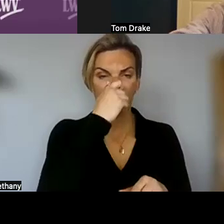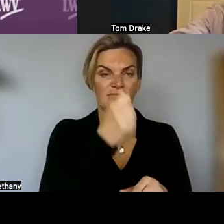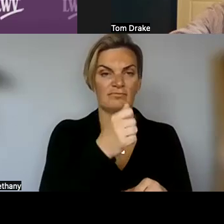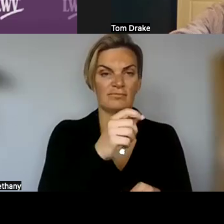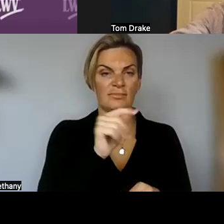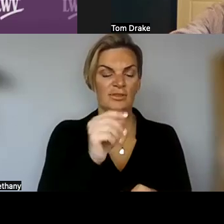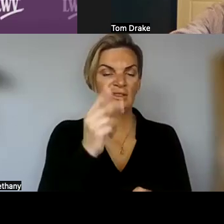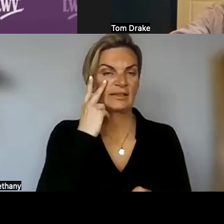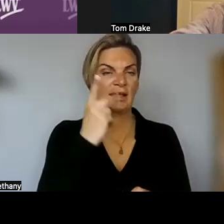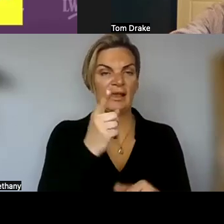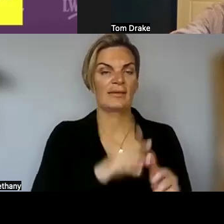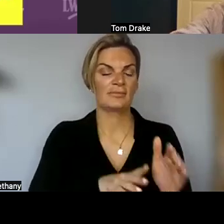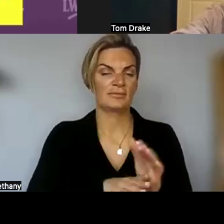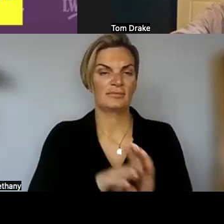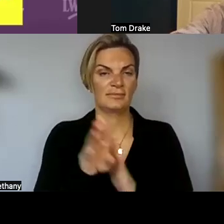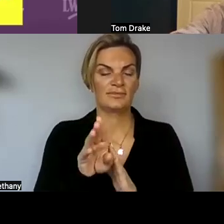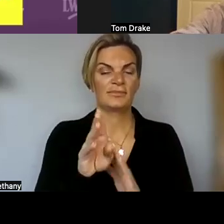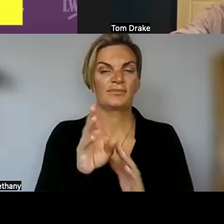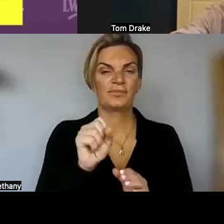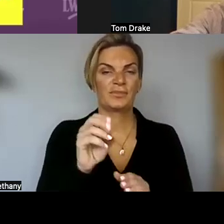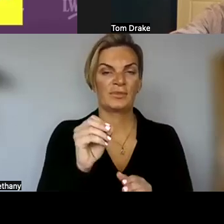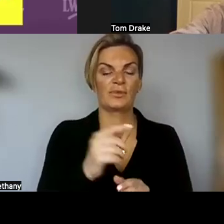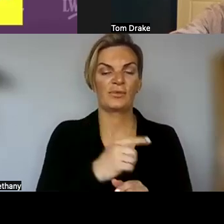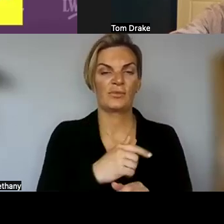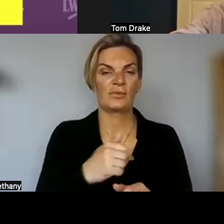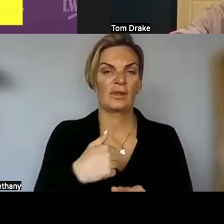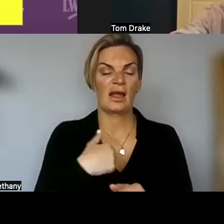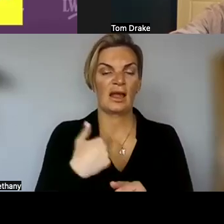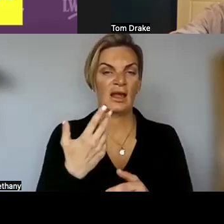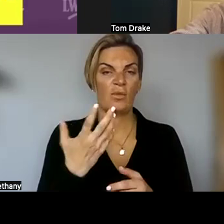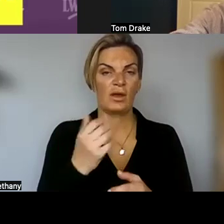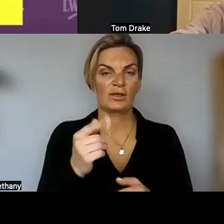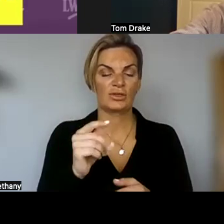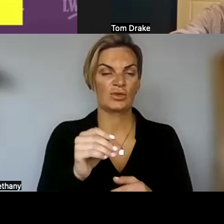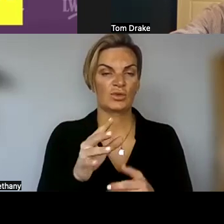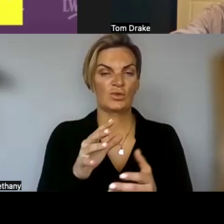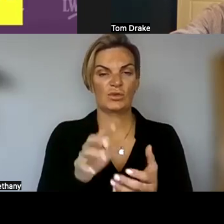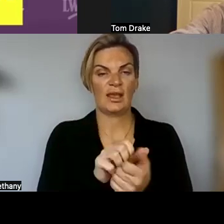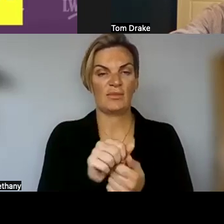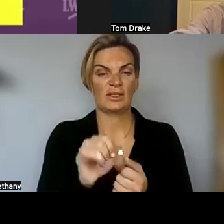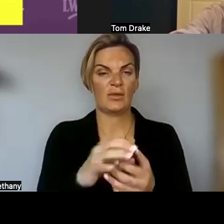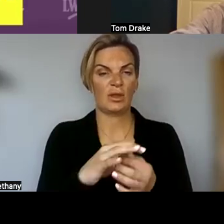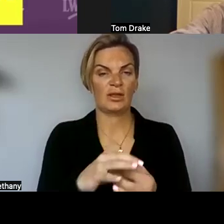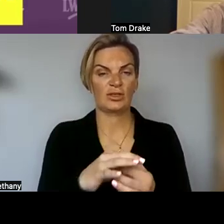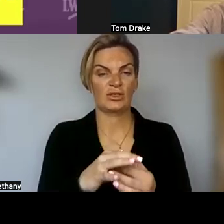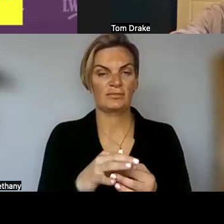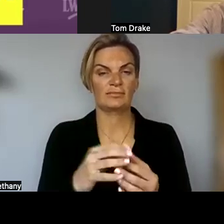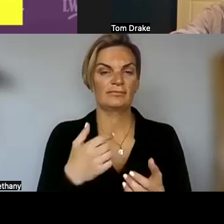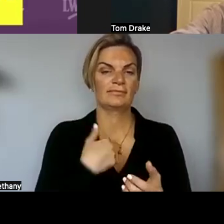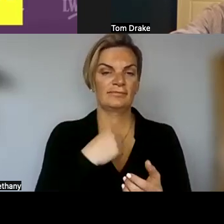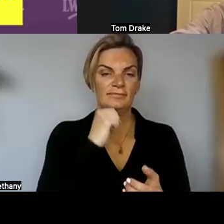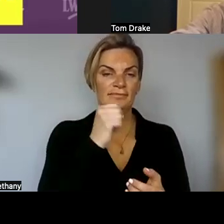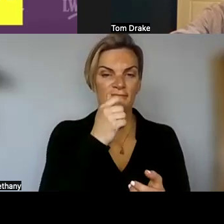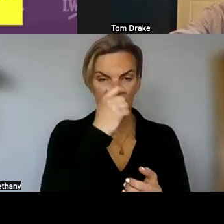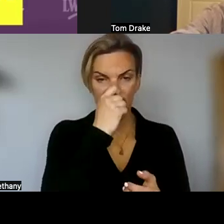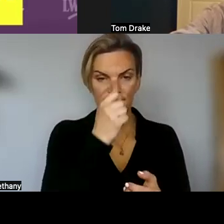experience here in the schools. And so the last thing I would want to do is damage the relationship between the village and the school board.